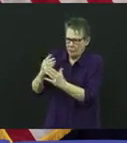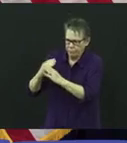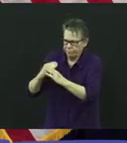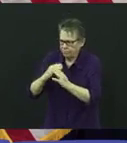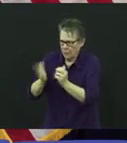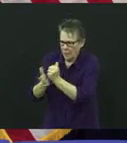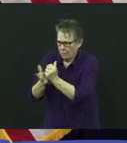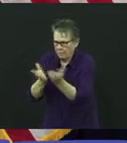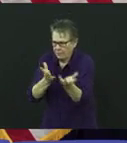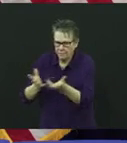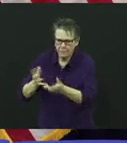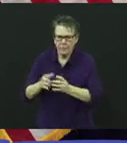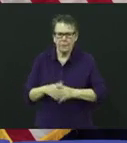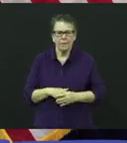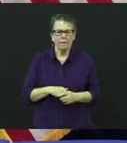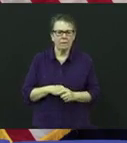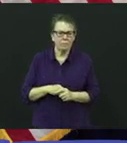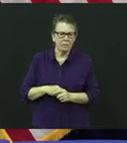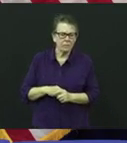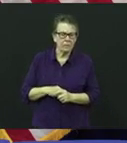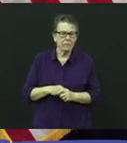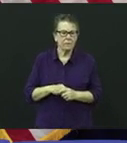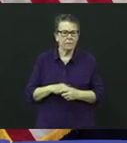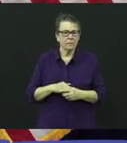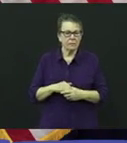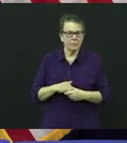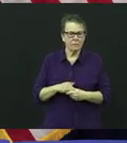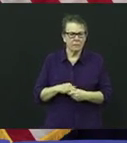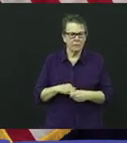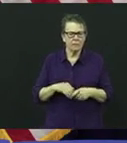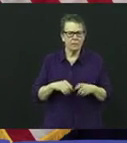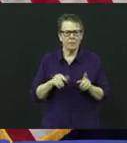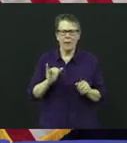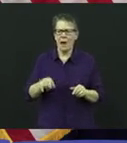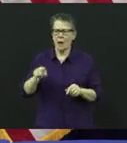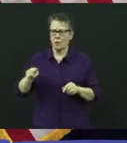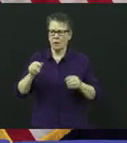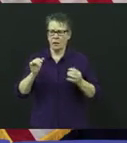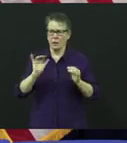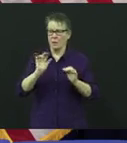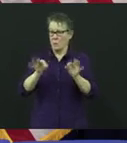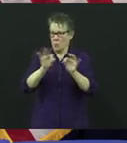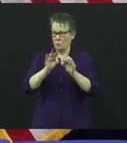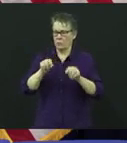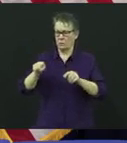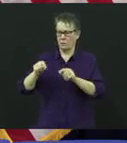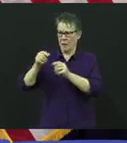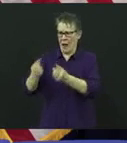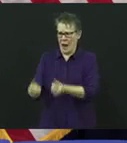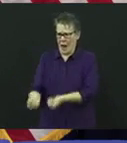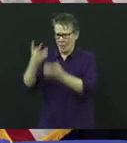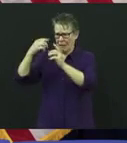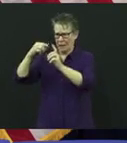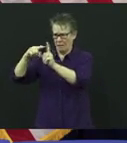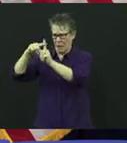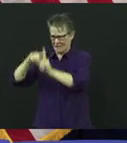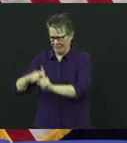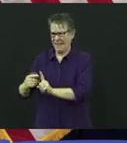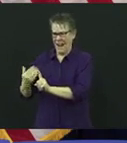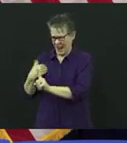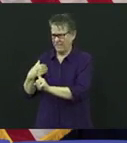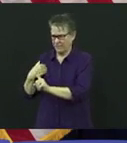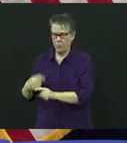If I could ask you for several things. One, some patience. We get it. We understand your anxiety.